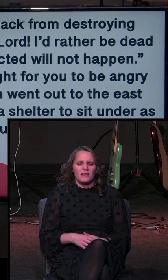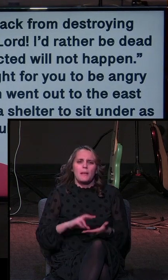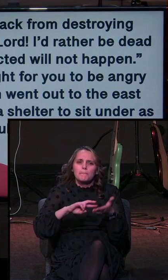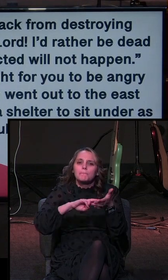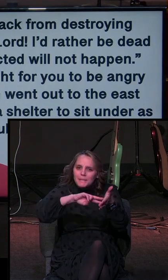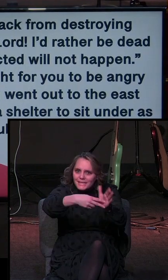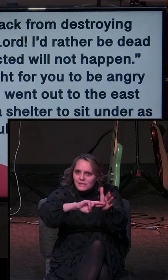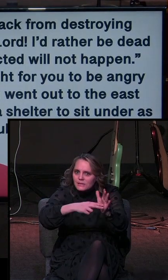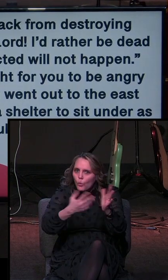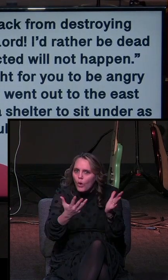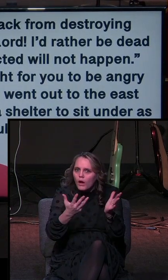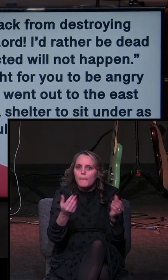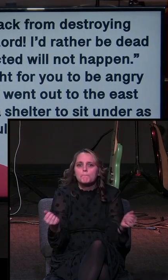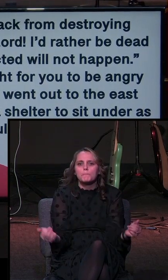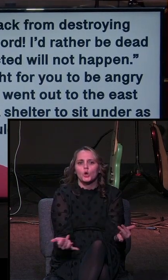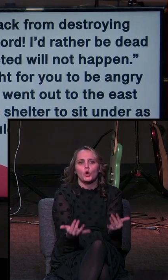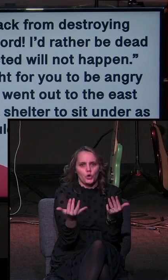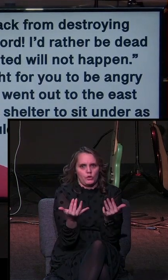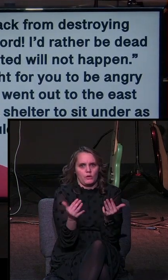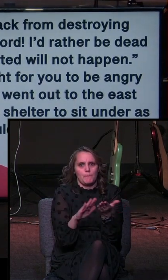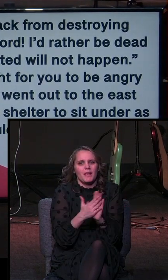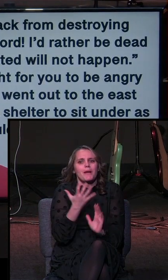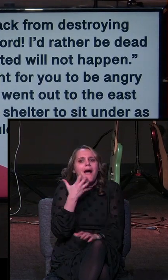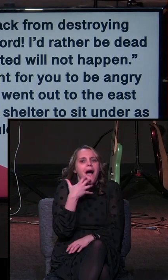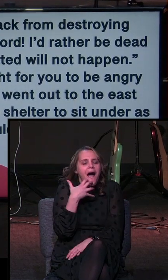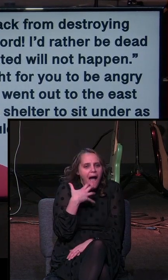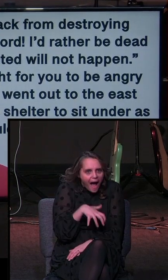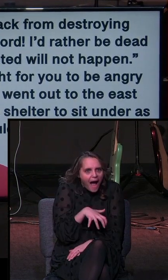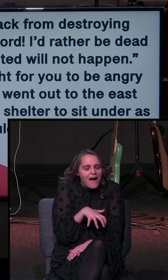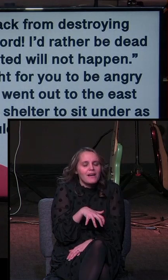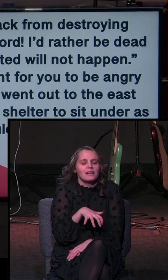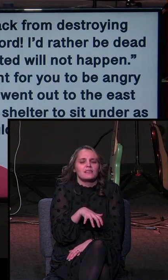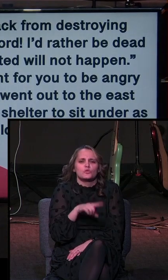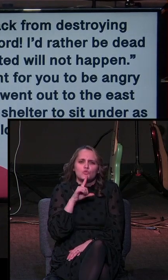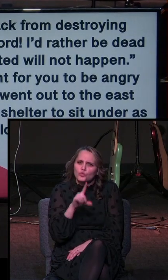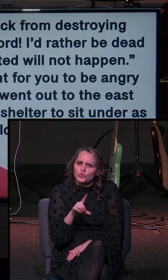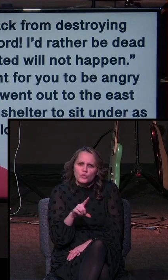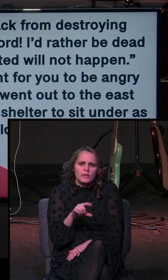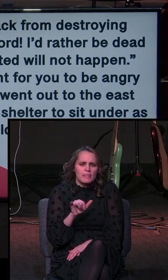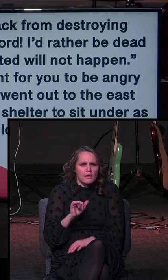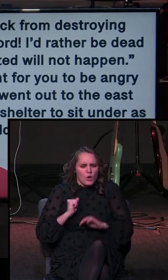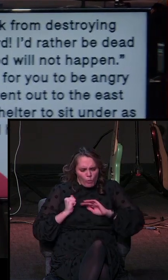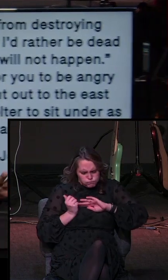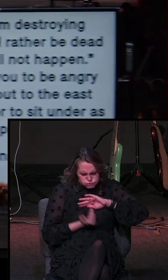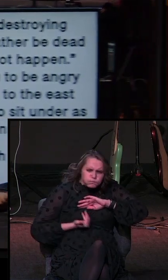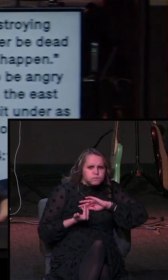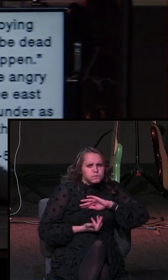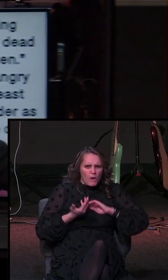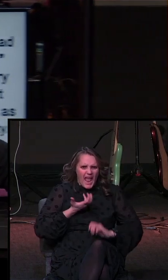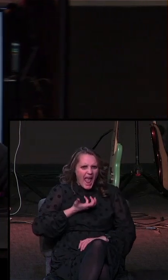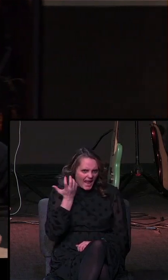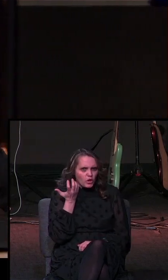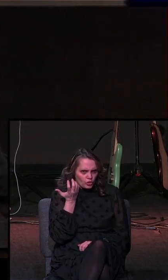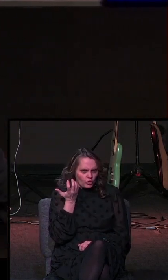burn. It means to be hot. It means to be, it's like an intense, furious anger. Okay, so this is not the kind of